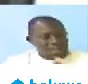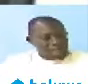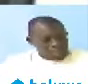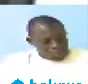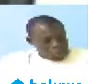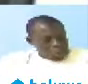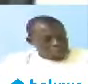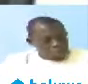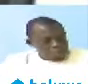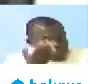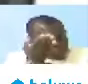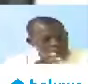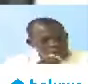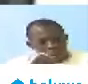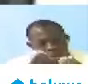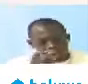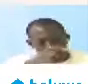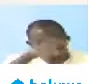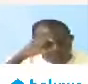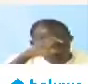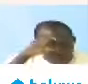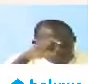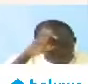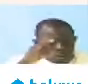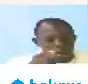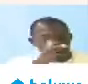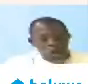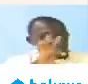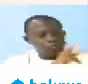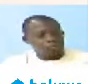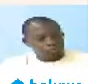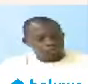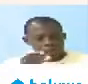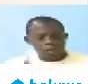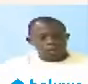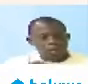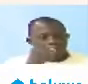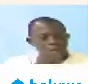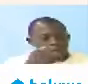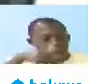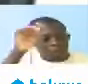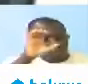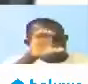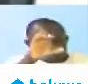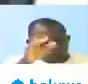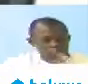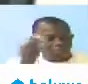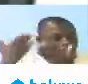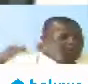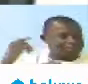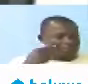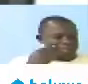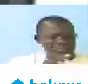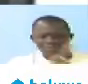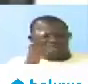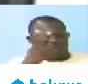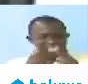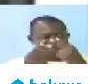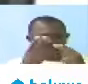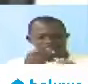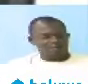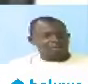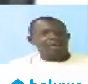Something like your own money that you have sweated for to take it out of that country in those days was not a joke. So by Brindol we find